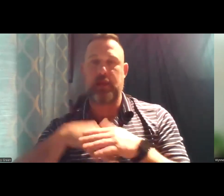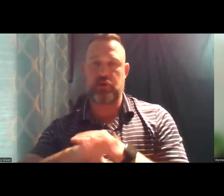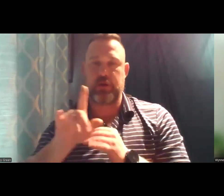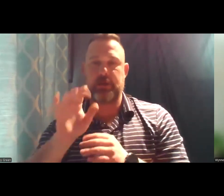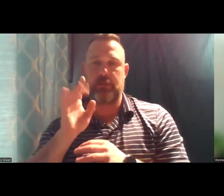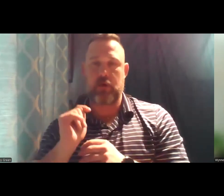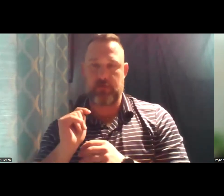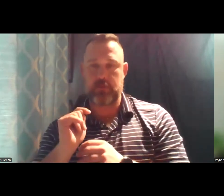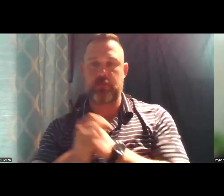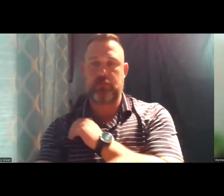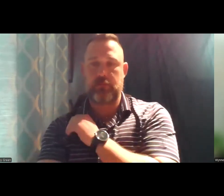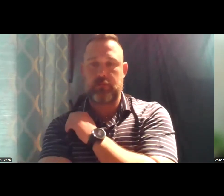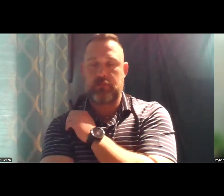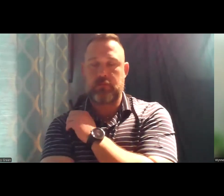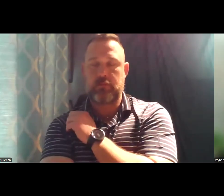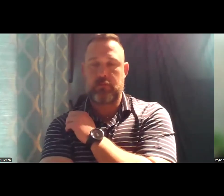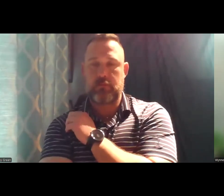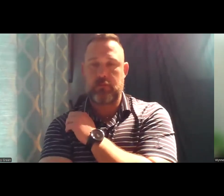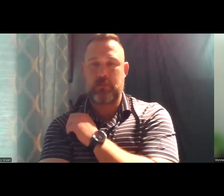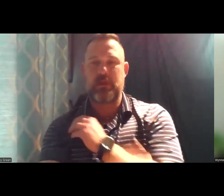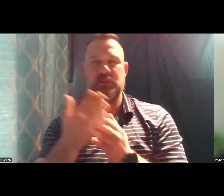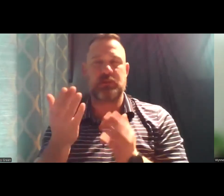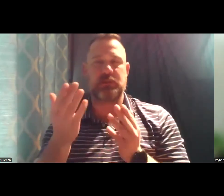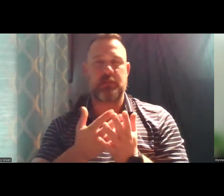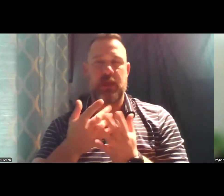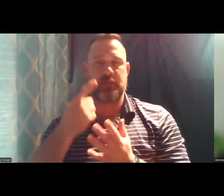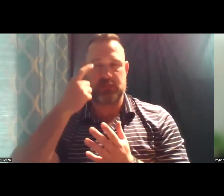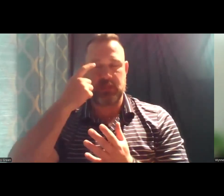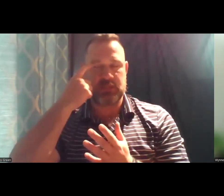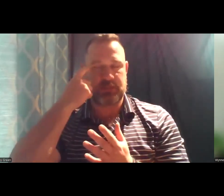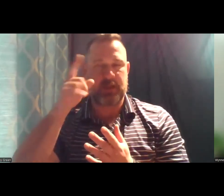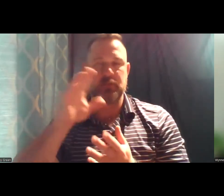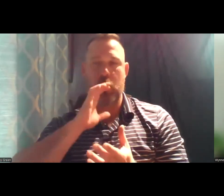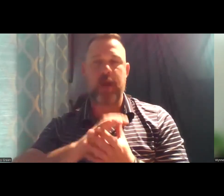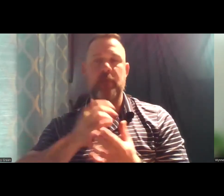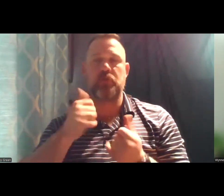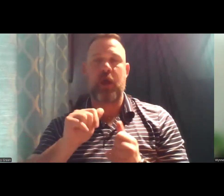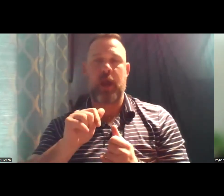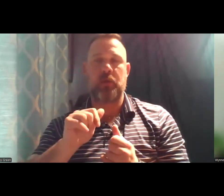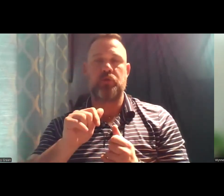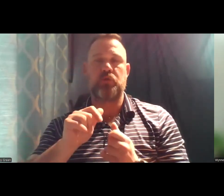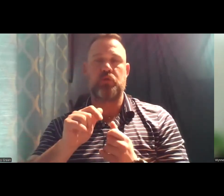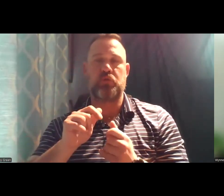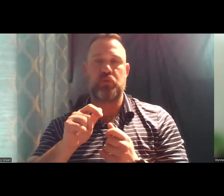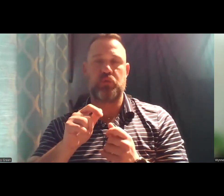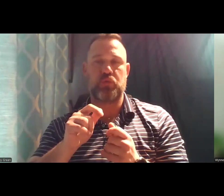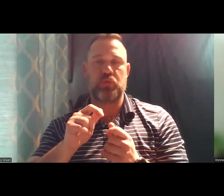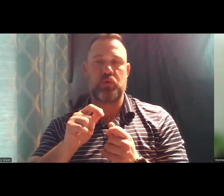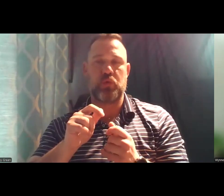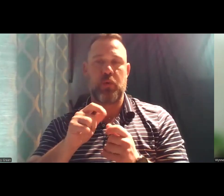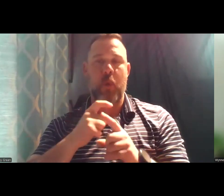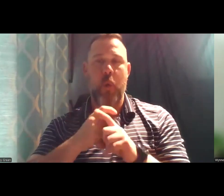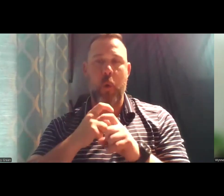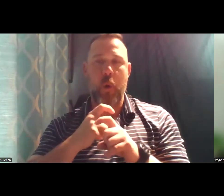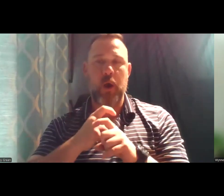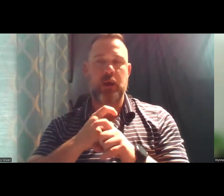apartment. He sometimes suspected his wife of trying to poison him when given food and claimed that the television